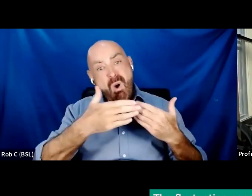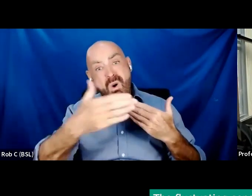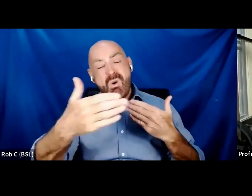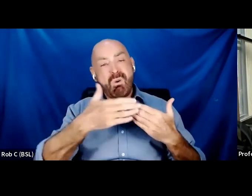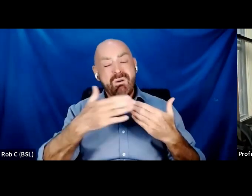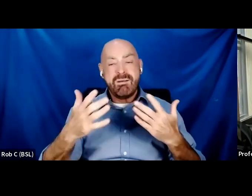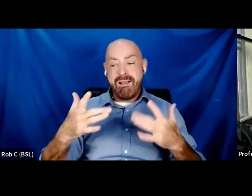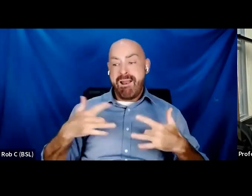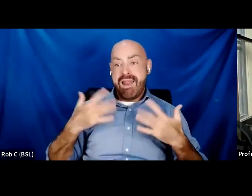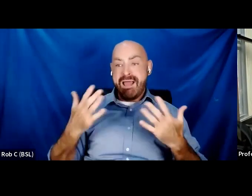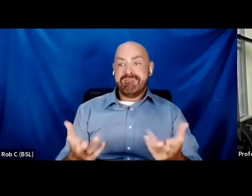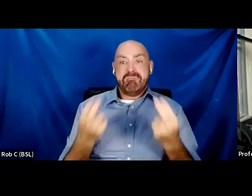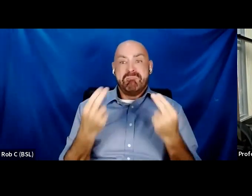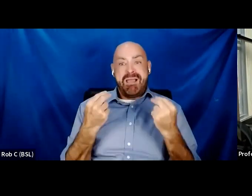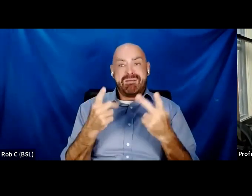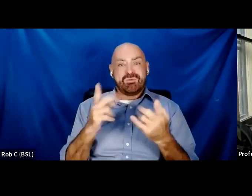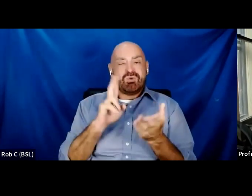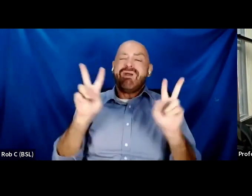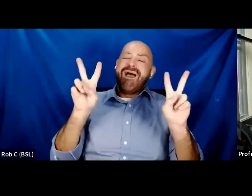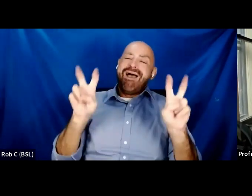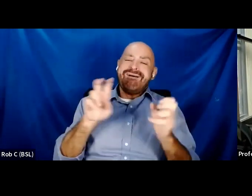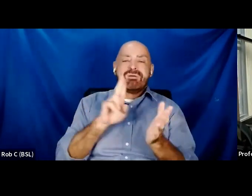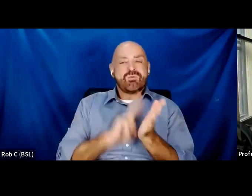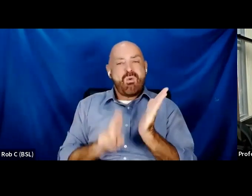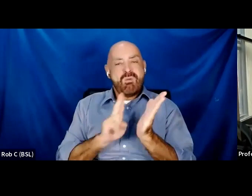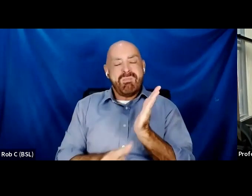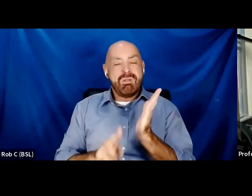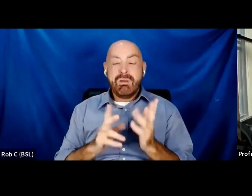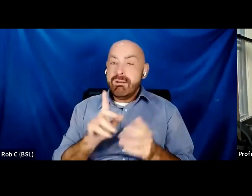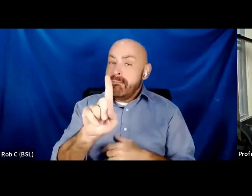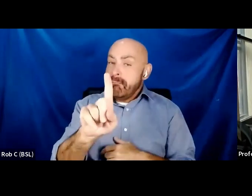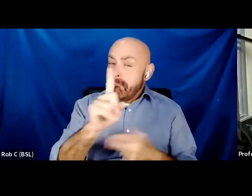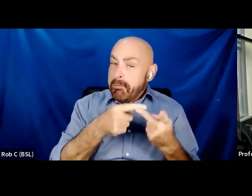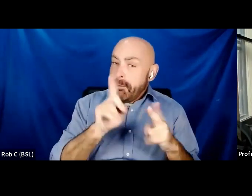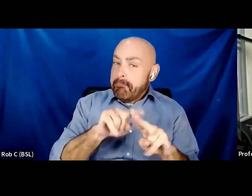to return to normal, if they ever will.